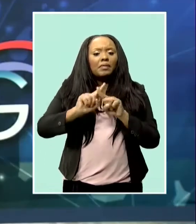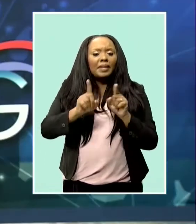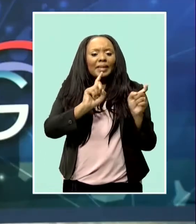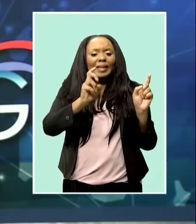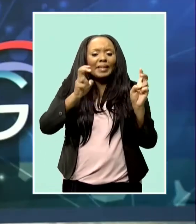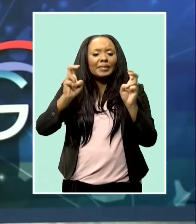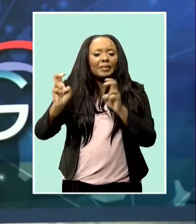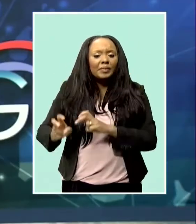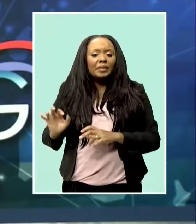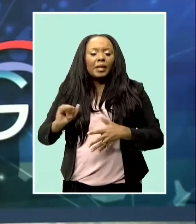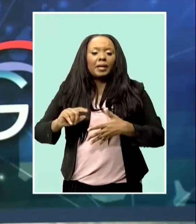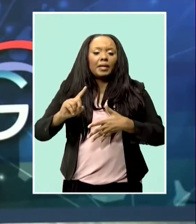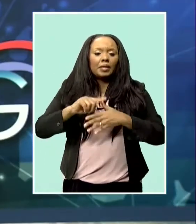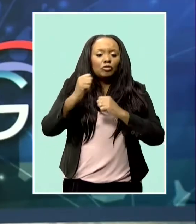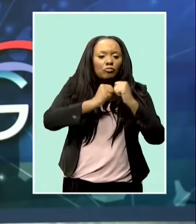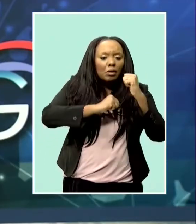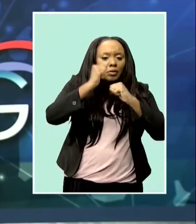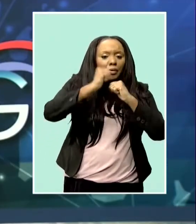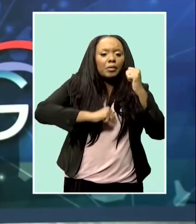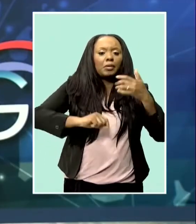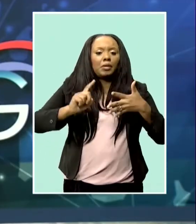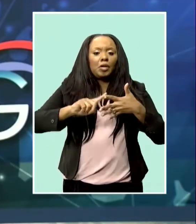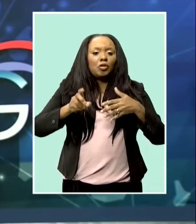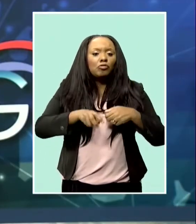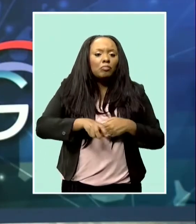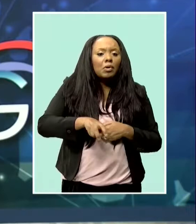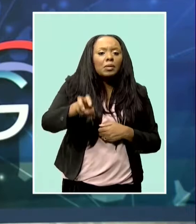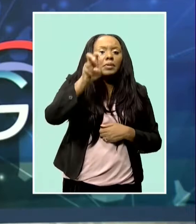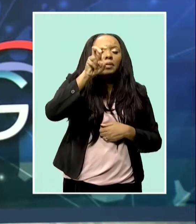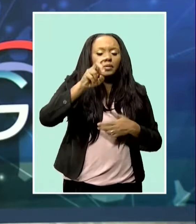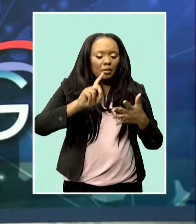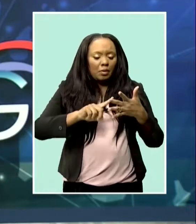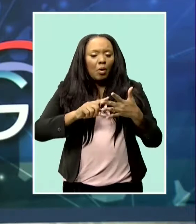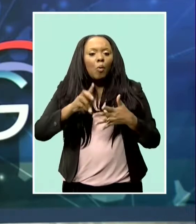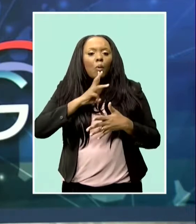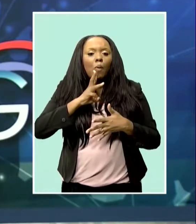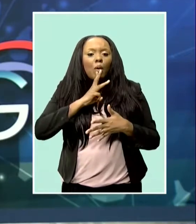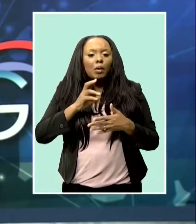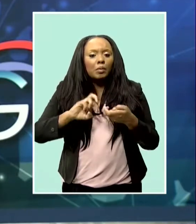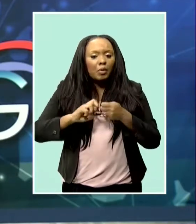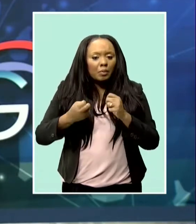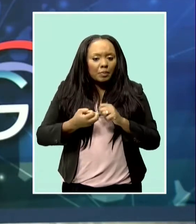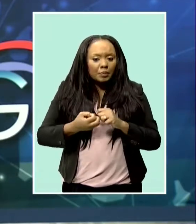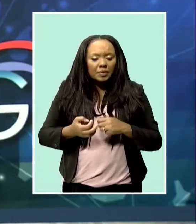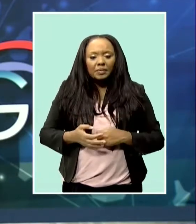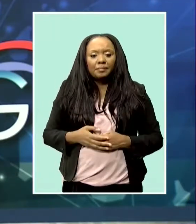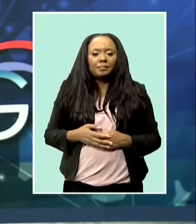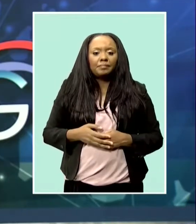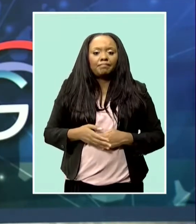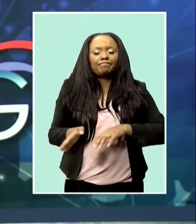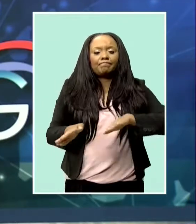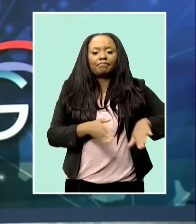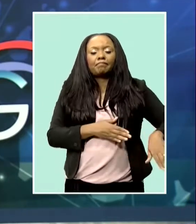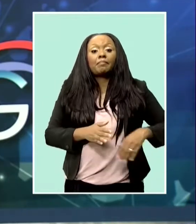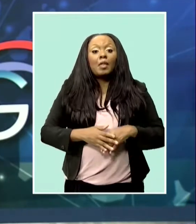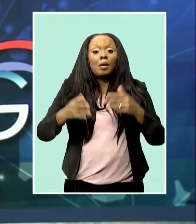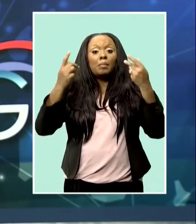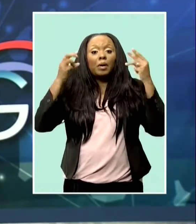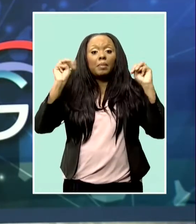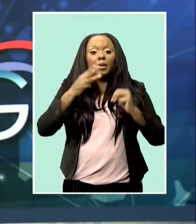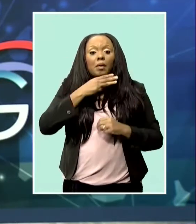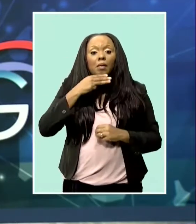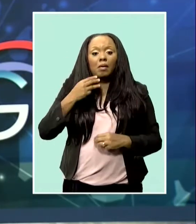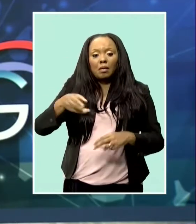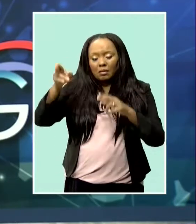including infrastructure, transportation, and water challenges. Prime Minister Mia Amor-Motley has been paying tribute to the